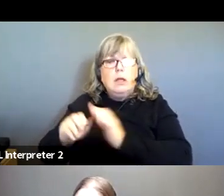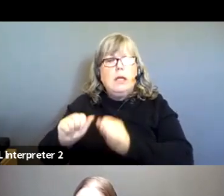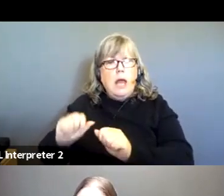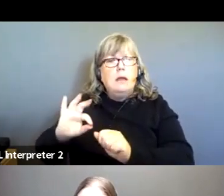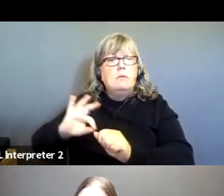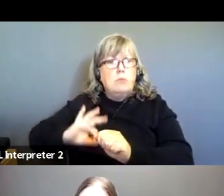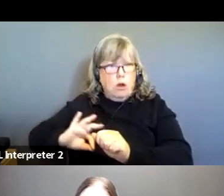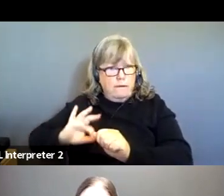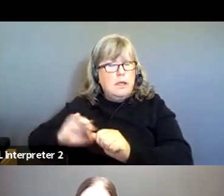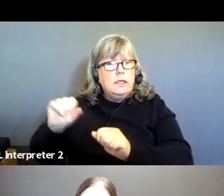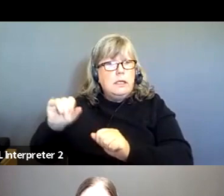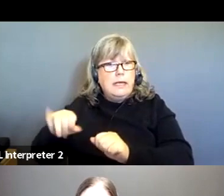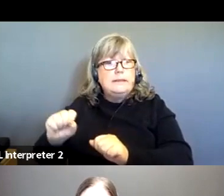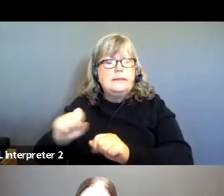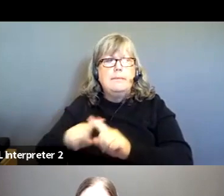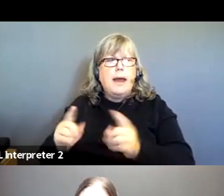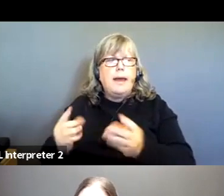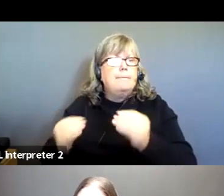it's more